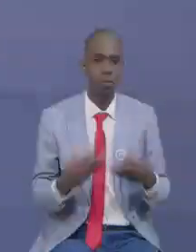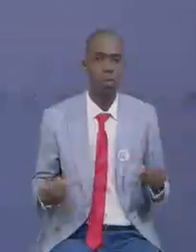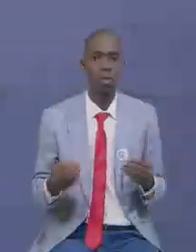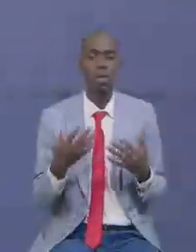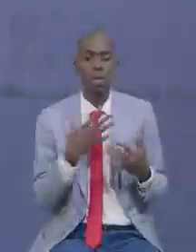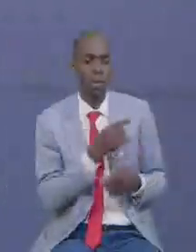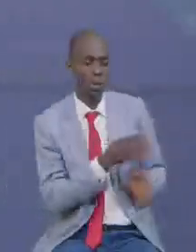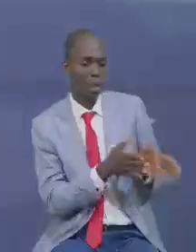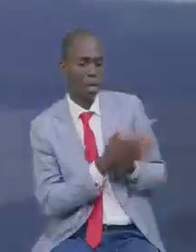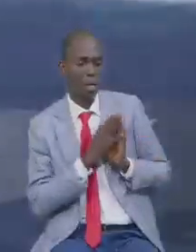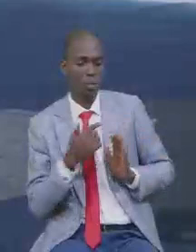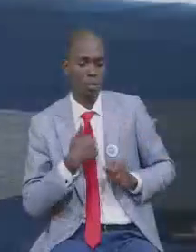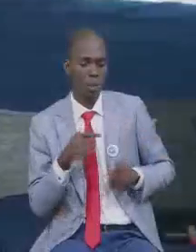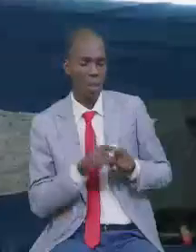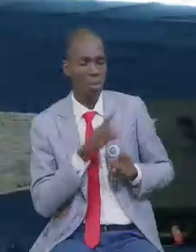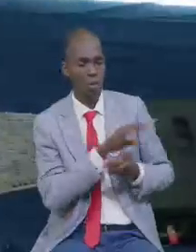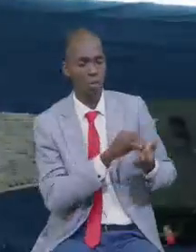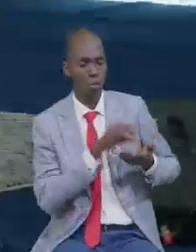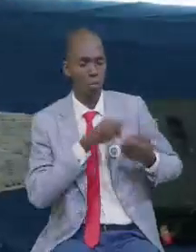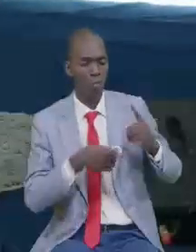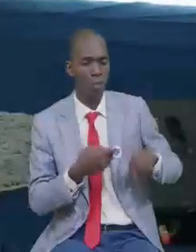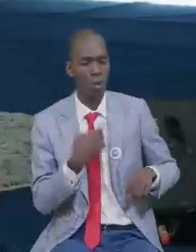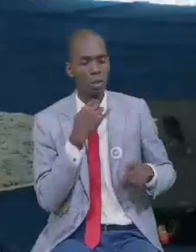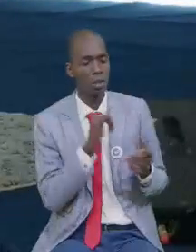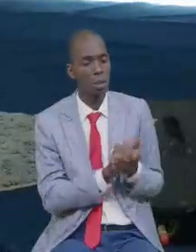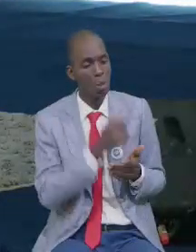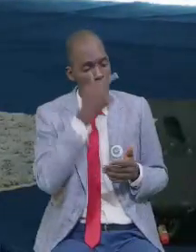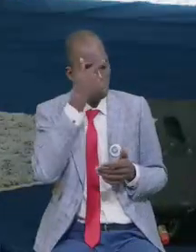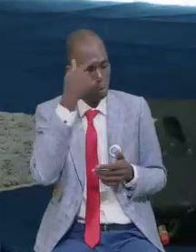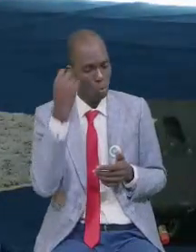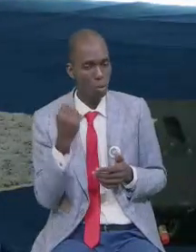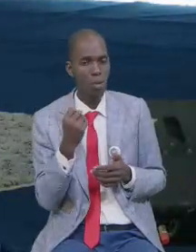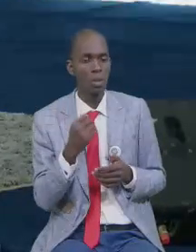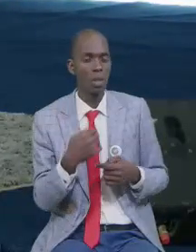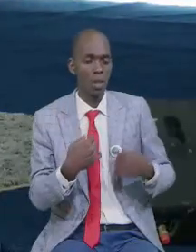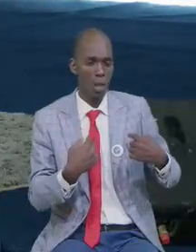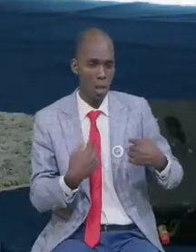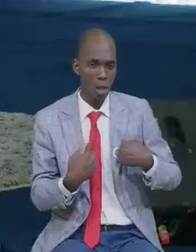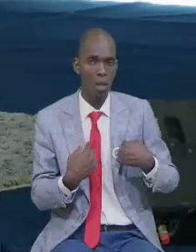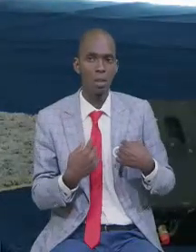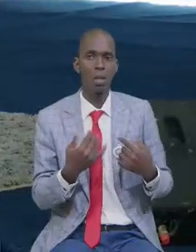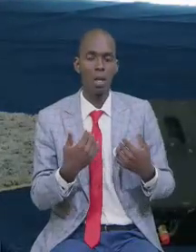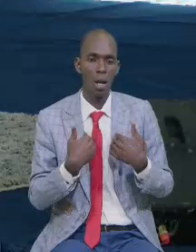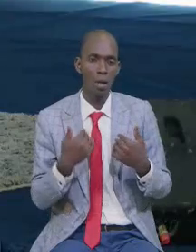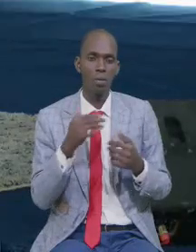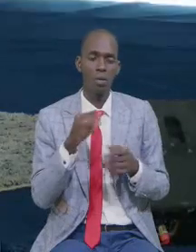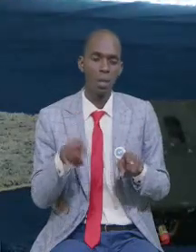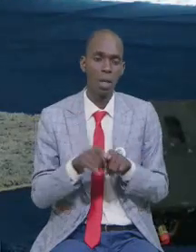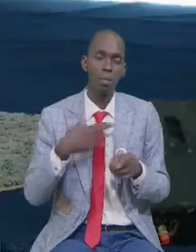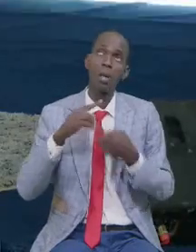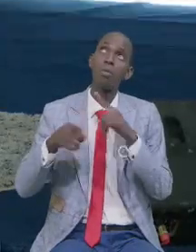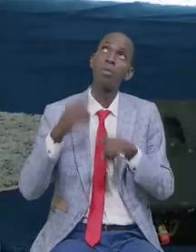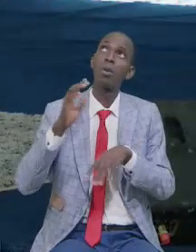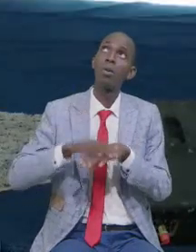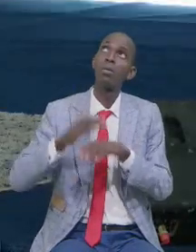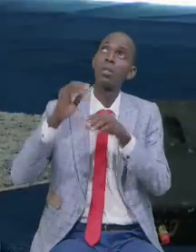as his friend, and he says, because I am like my friend on high.